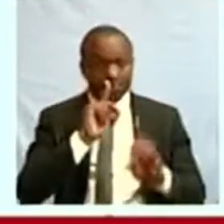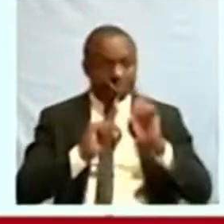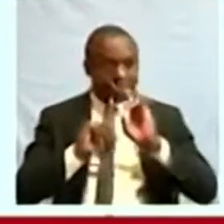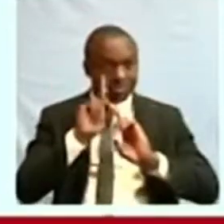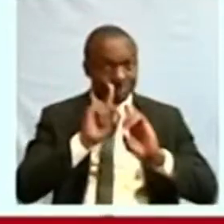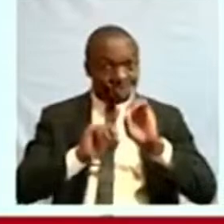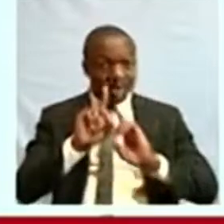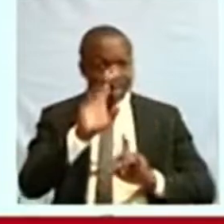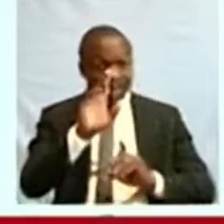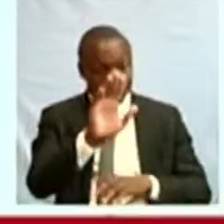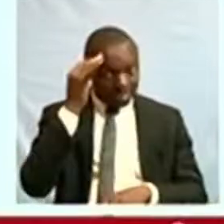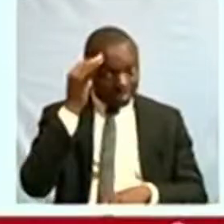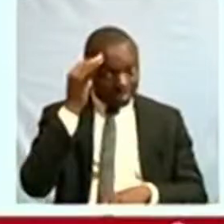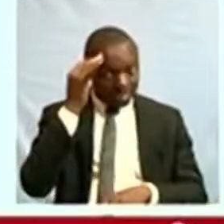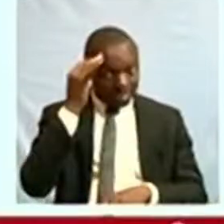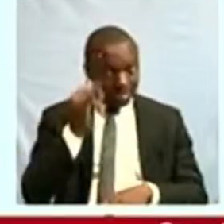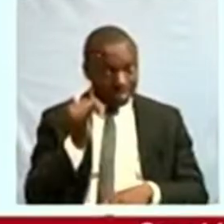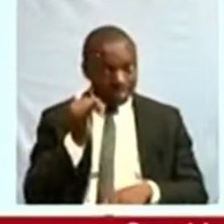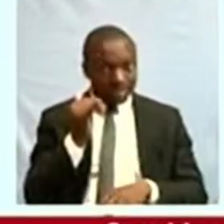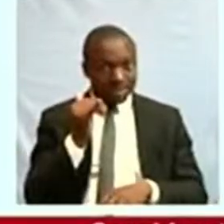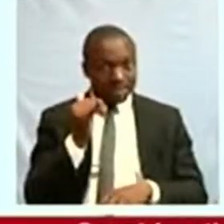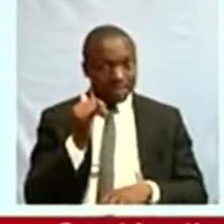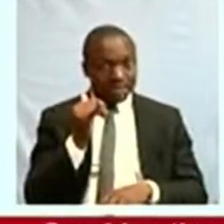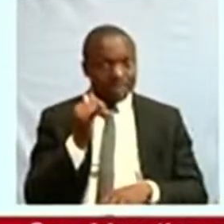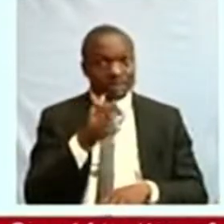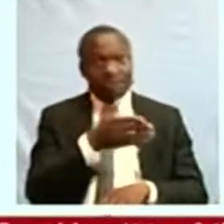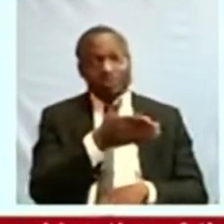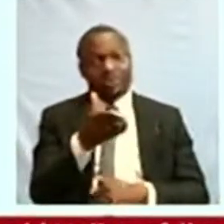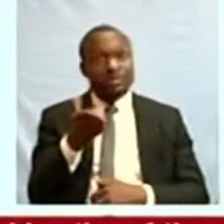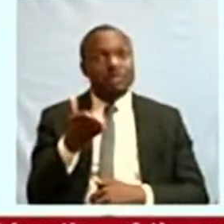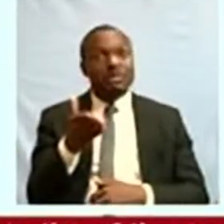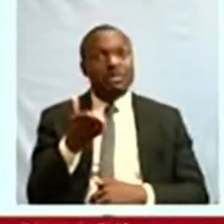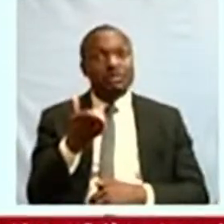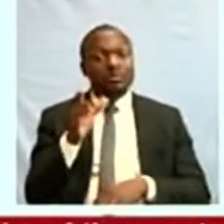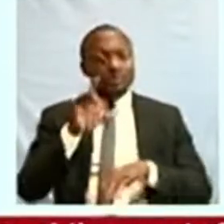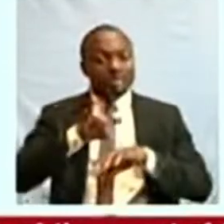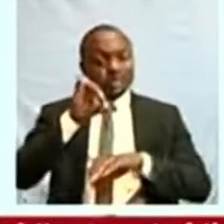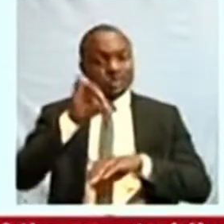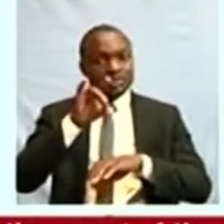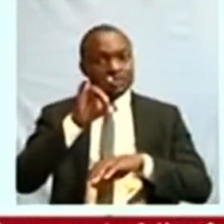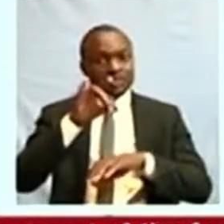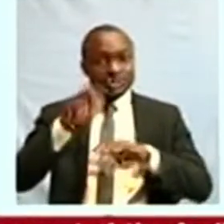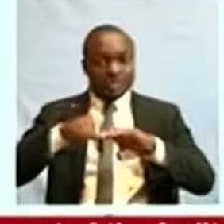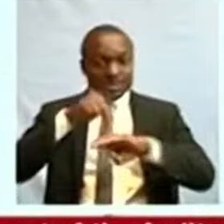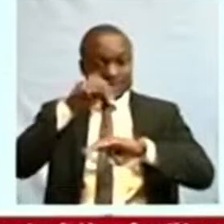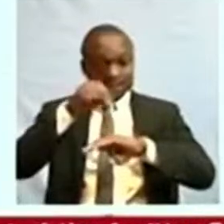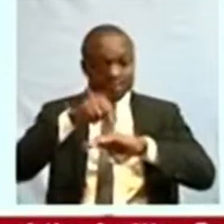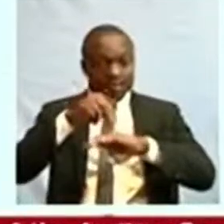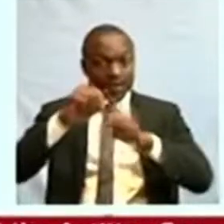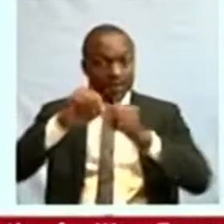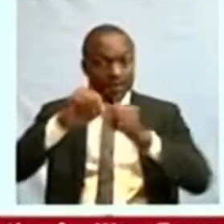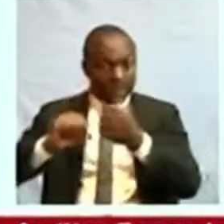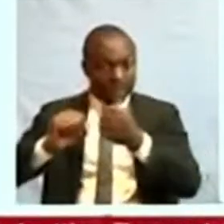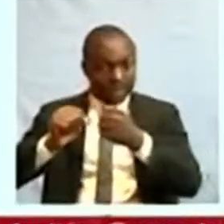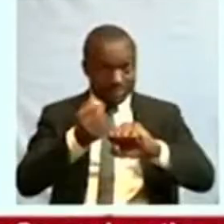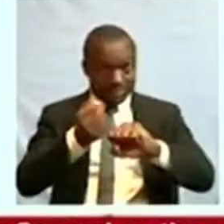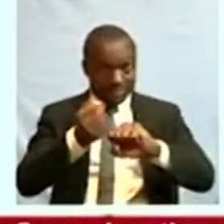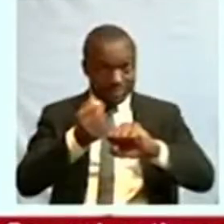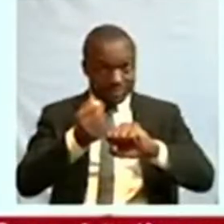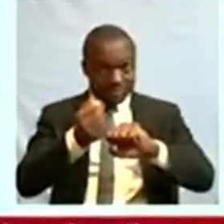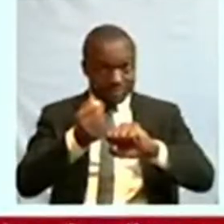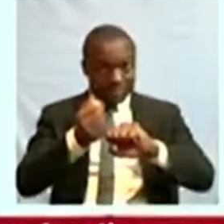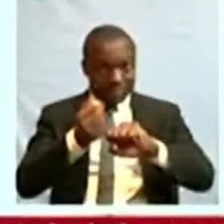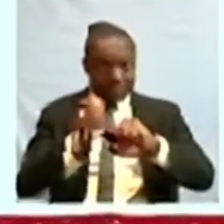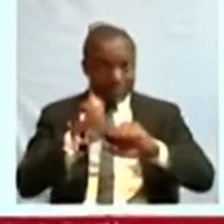there because they will hinge on national security. On the response for the goats,